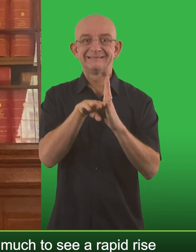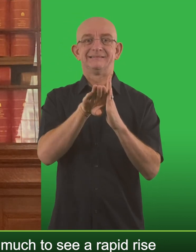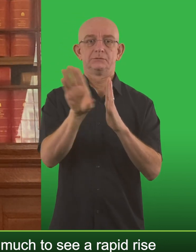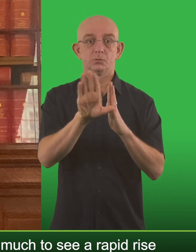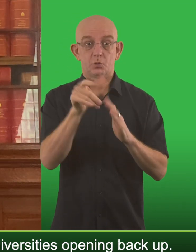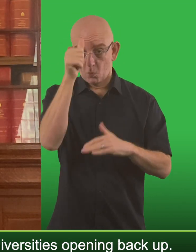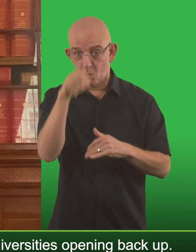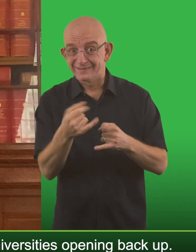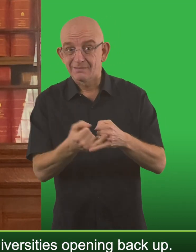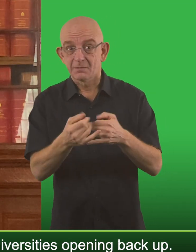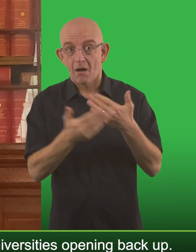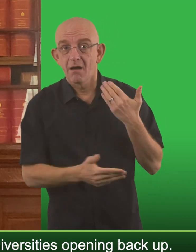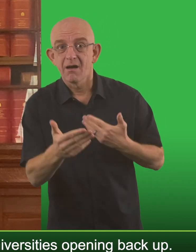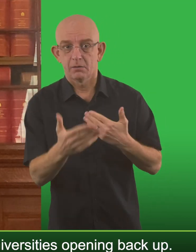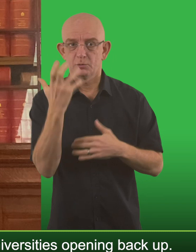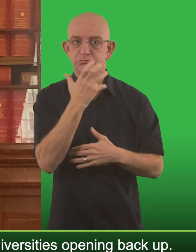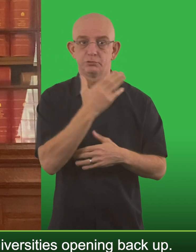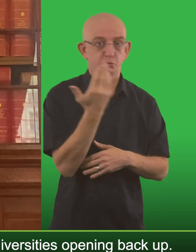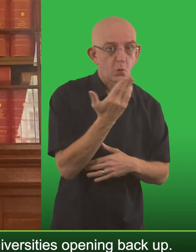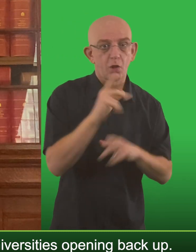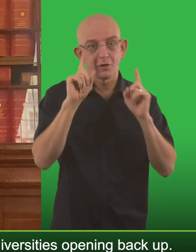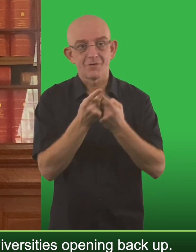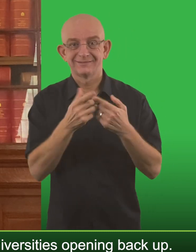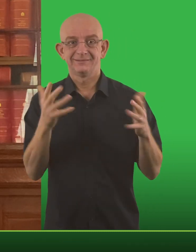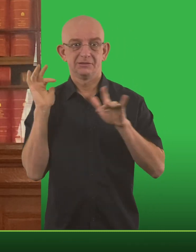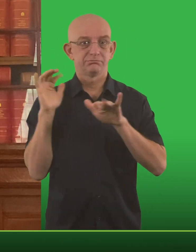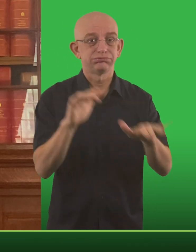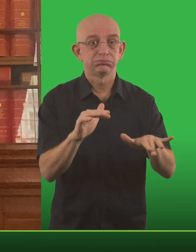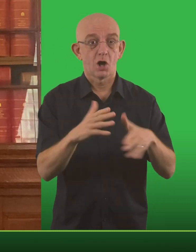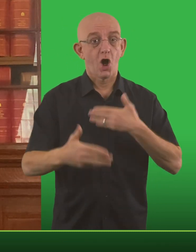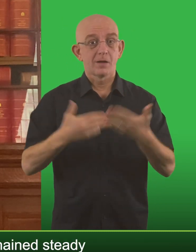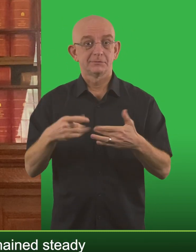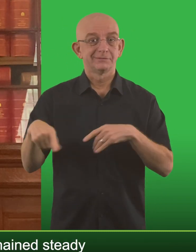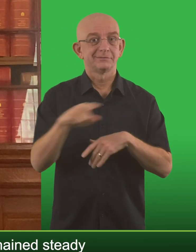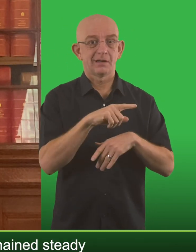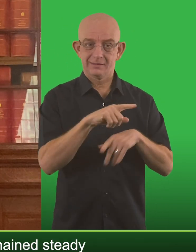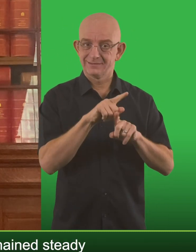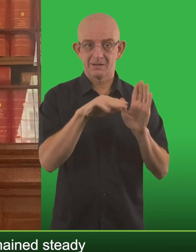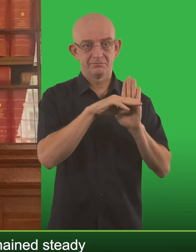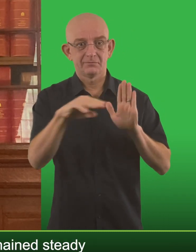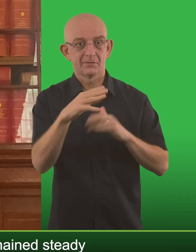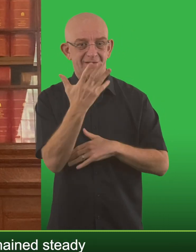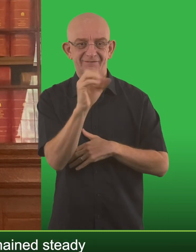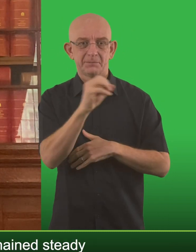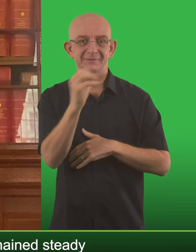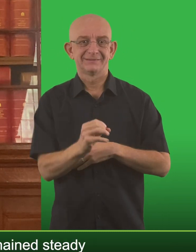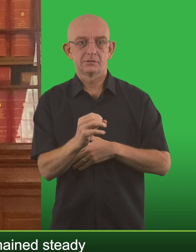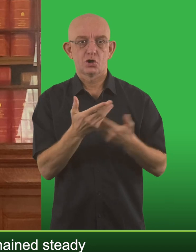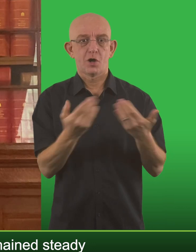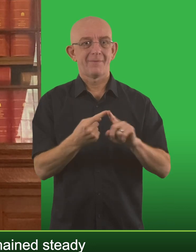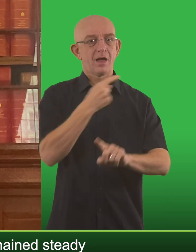when we're at this level, and in September we have schools and universities opening back up. Hospital admissions have remained steady at